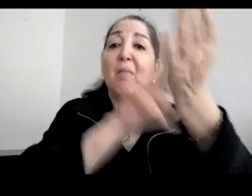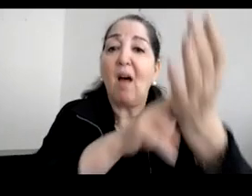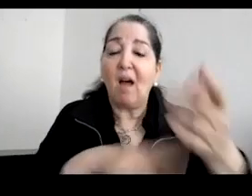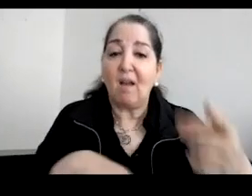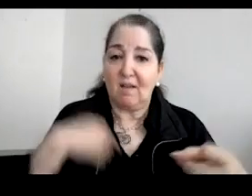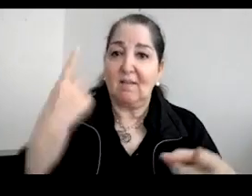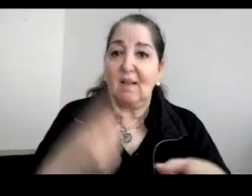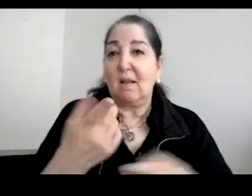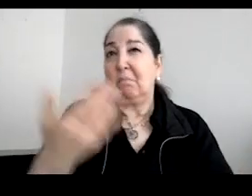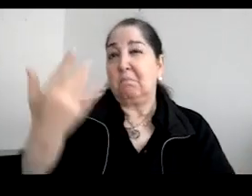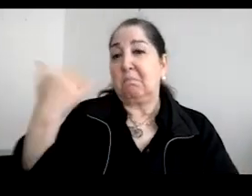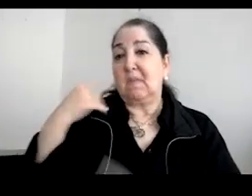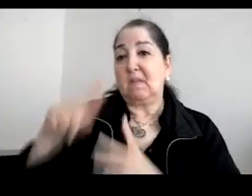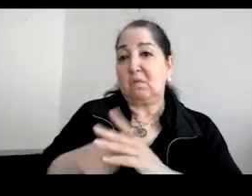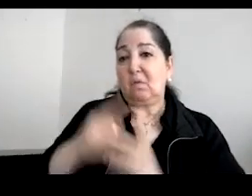in the first